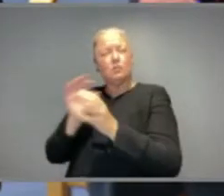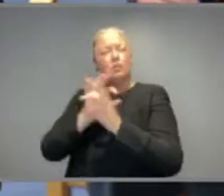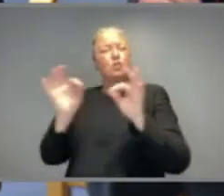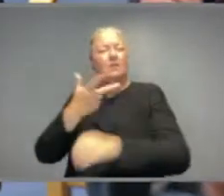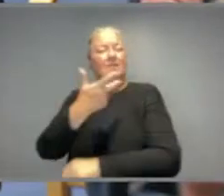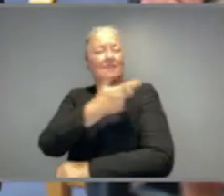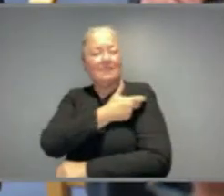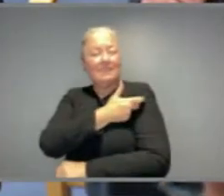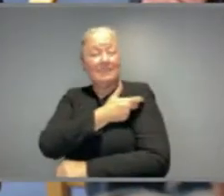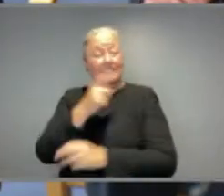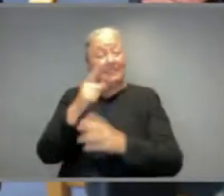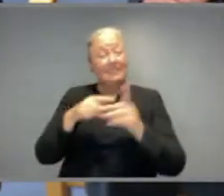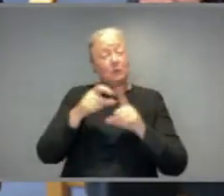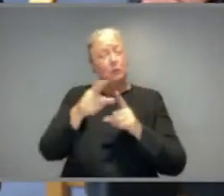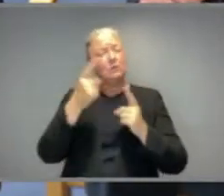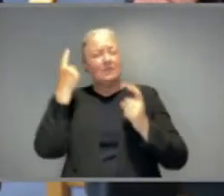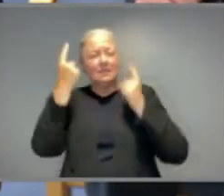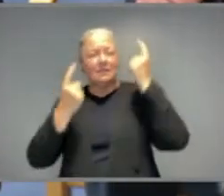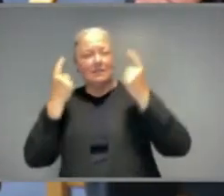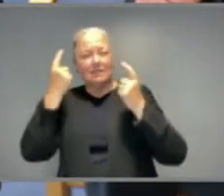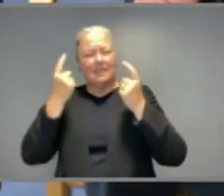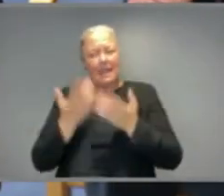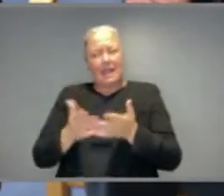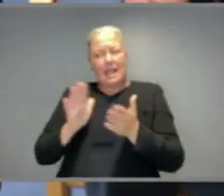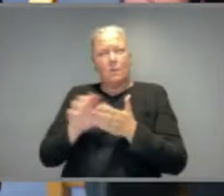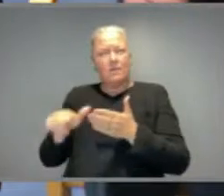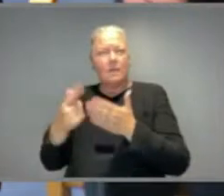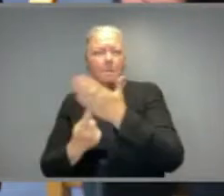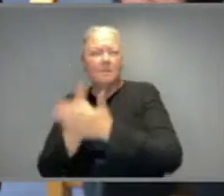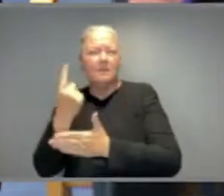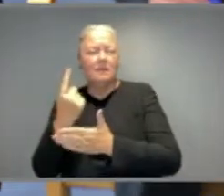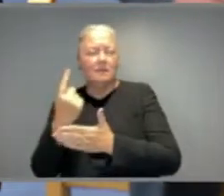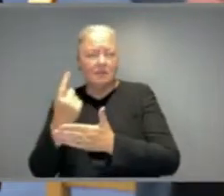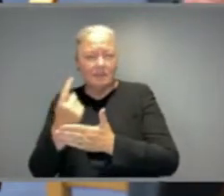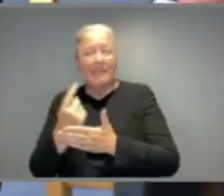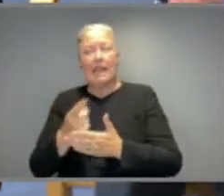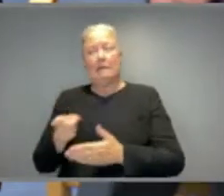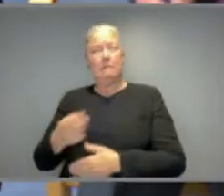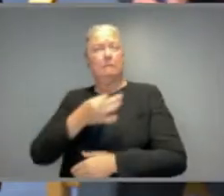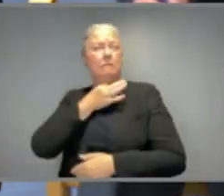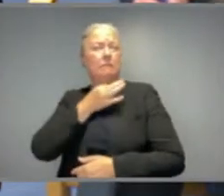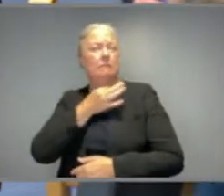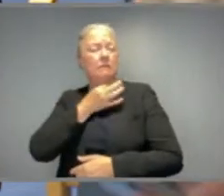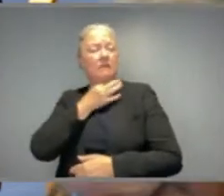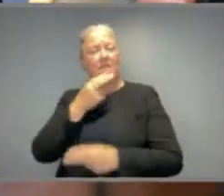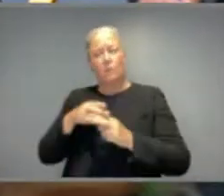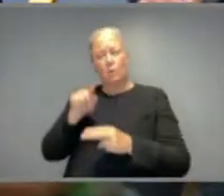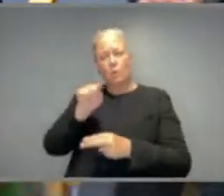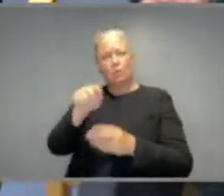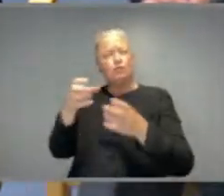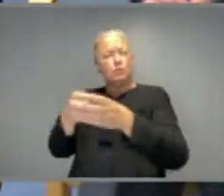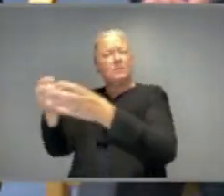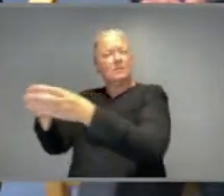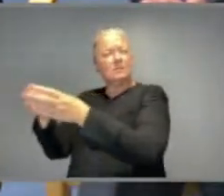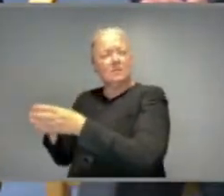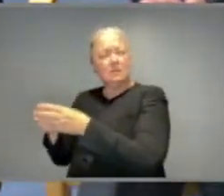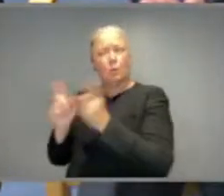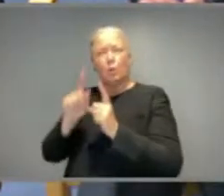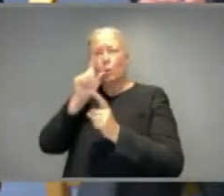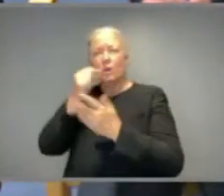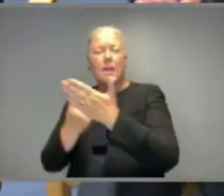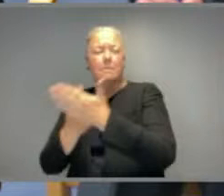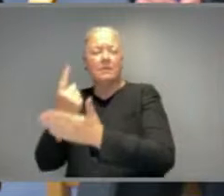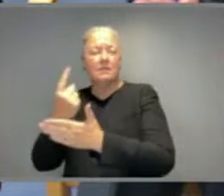could happen and how vulnerable those subgroups are and what the consequences of that are? And also, could